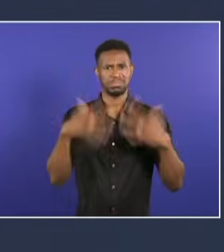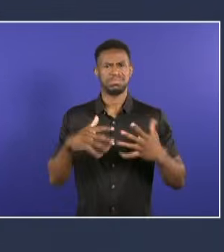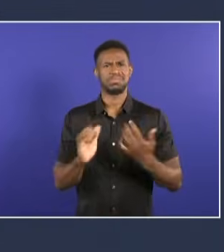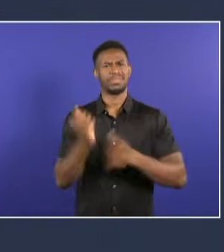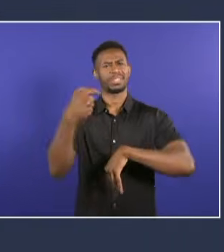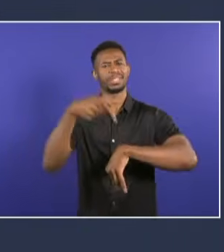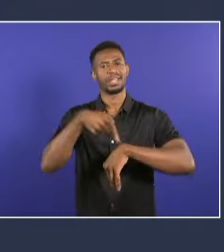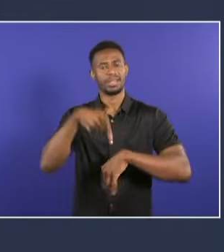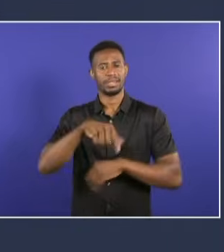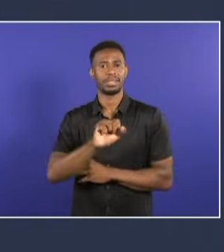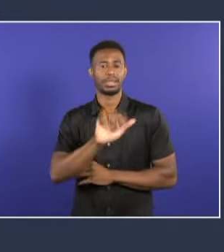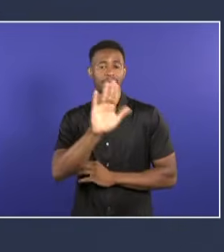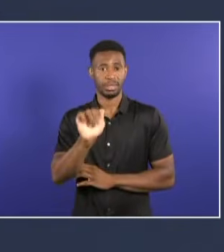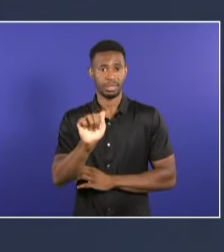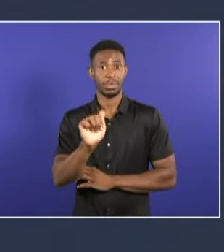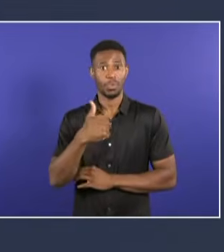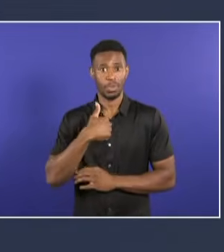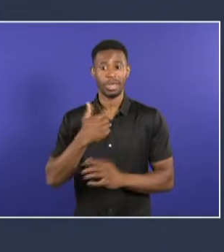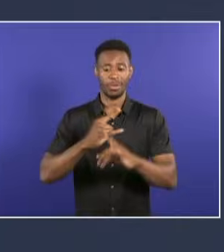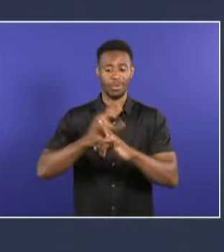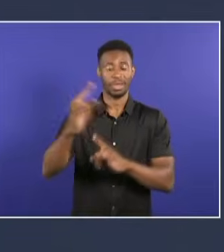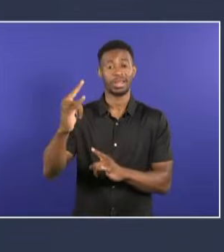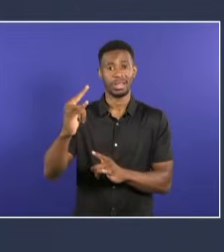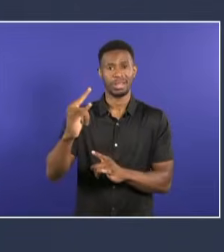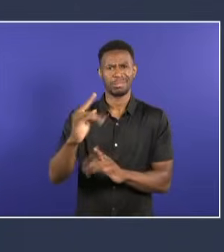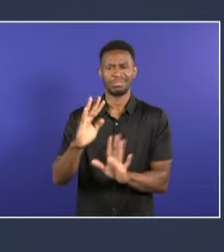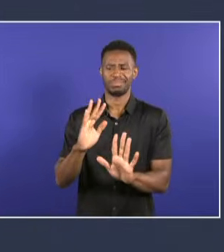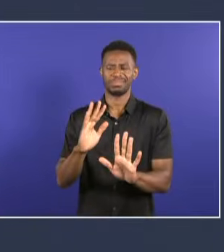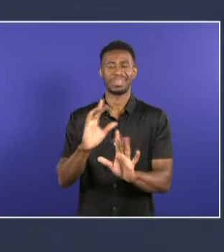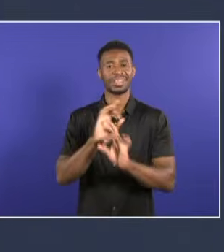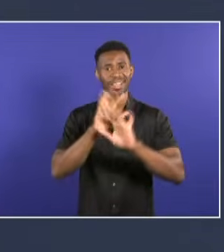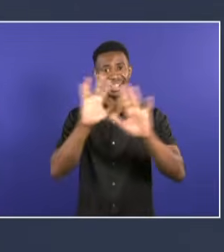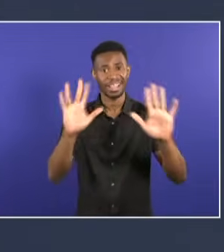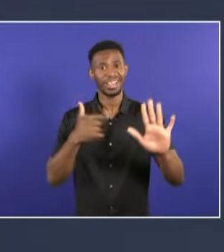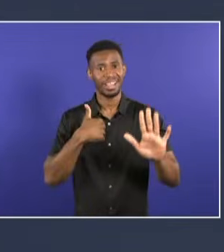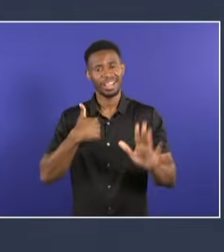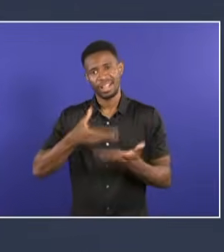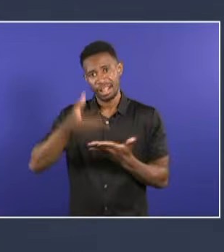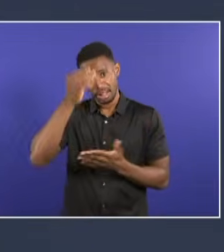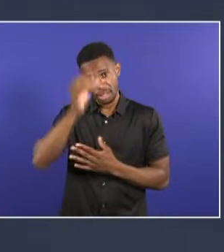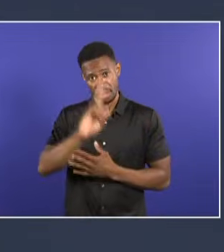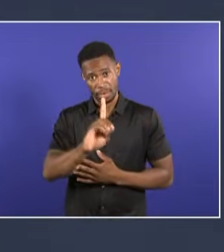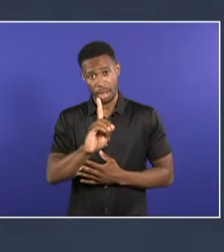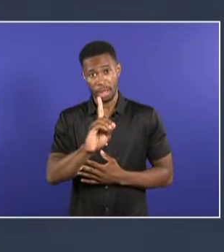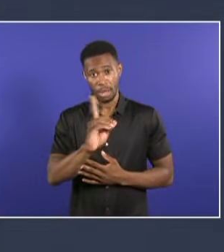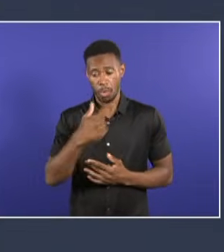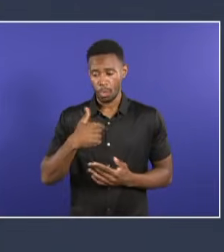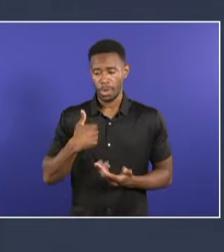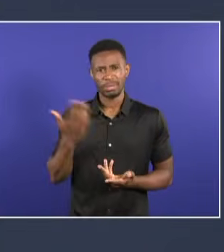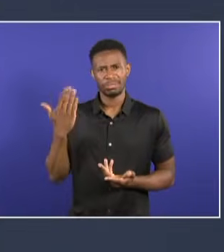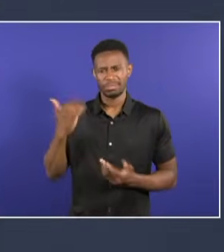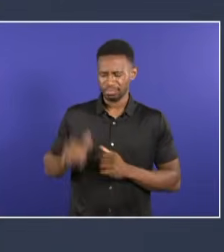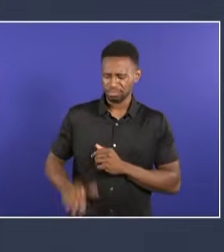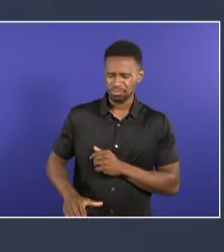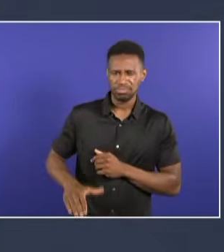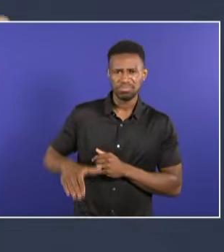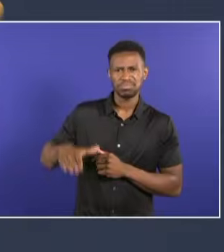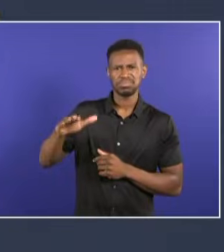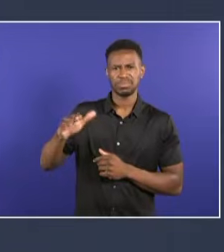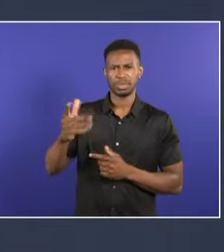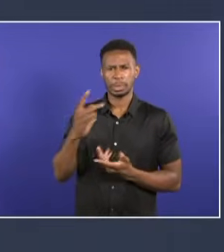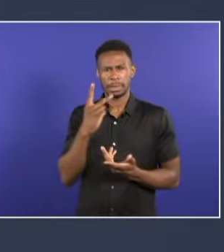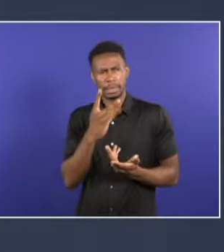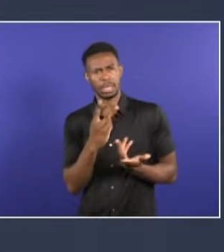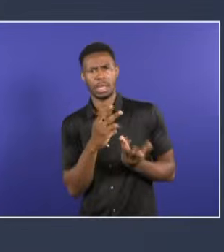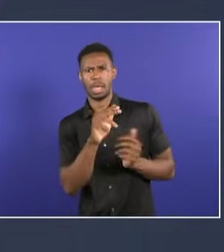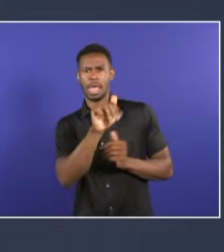I say that because it taught me that this idea that many of us grew up with, that the ANC